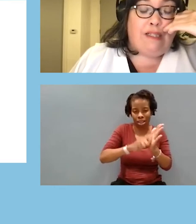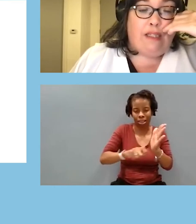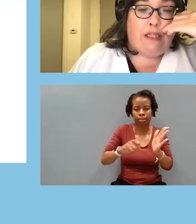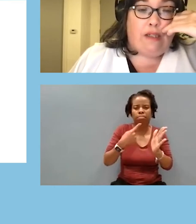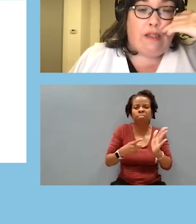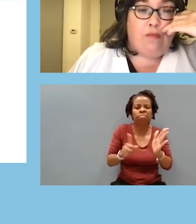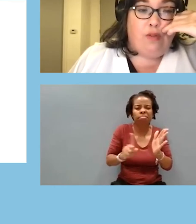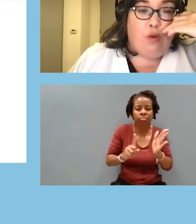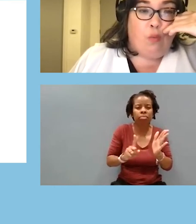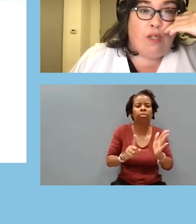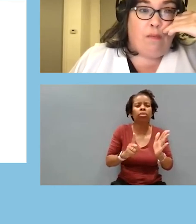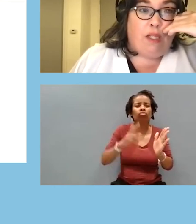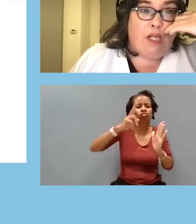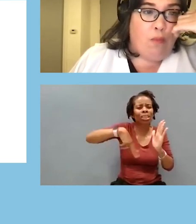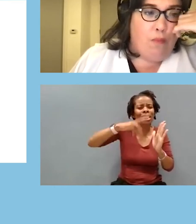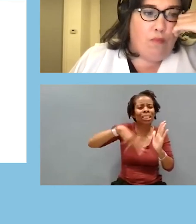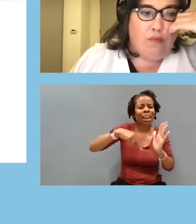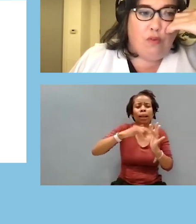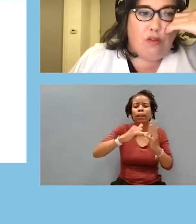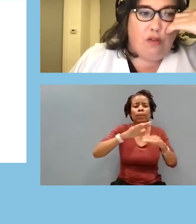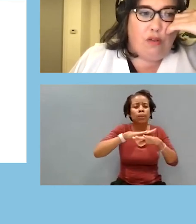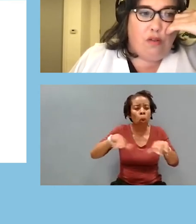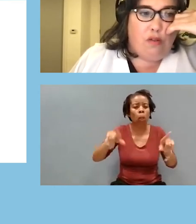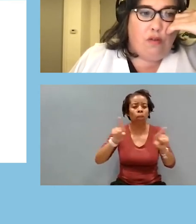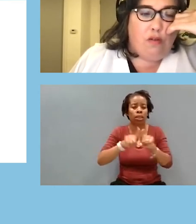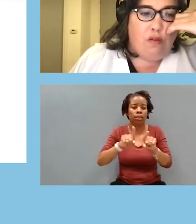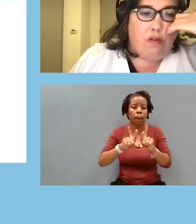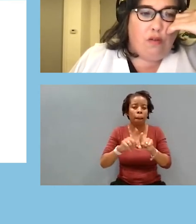as listening. We can play on.